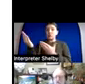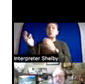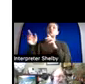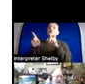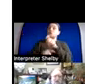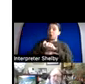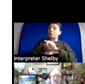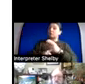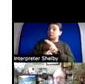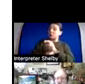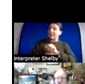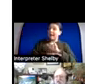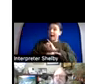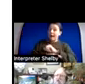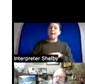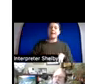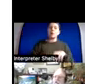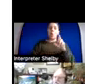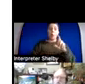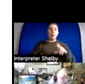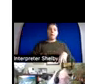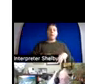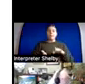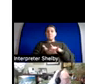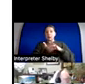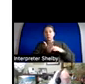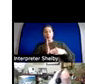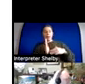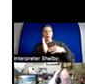it not yet at least give it a couple of years